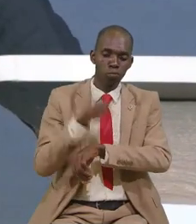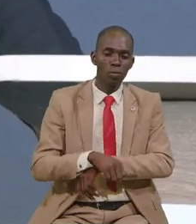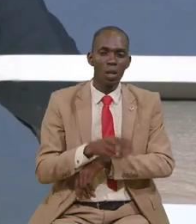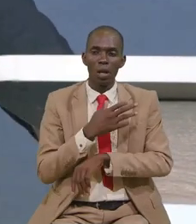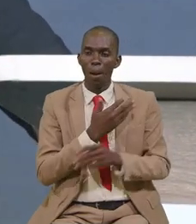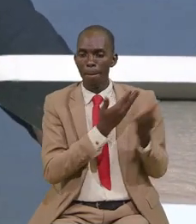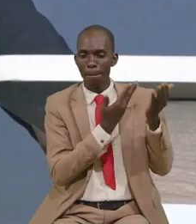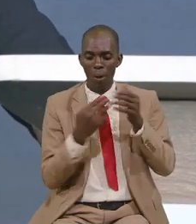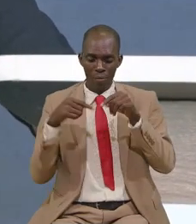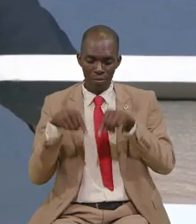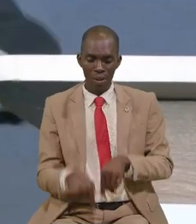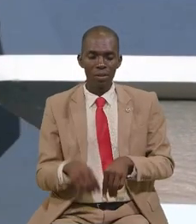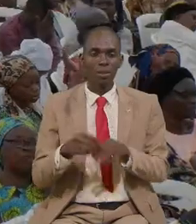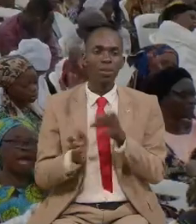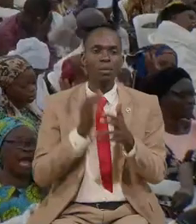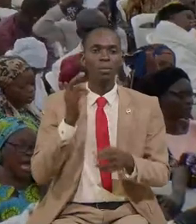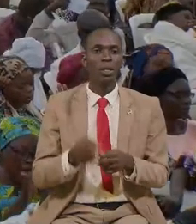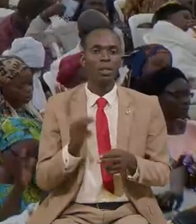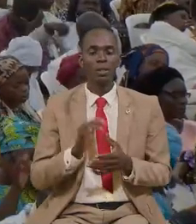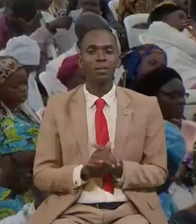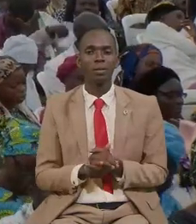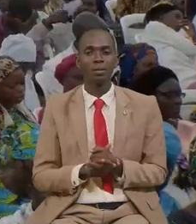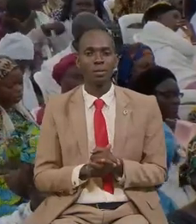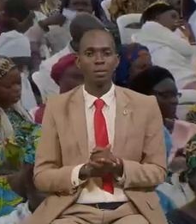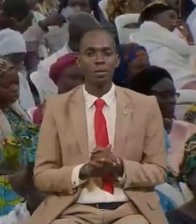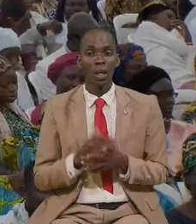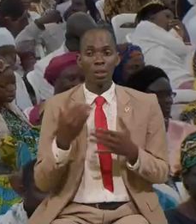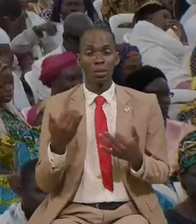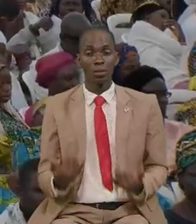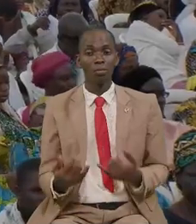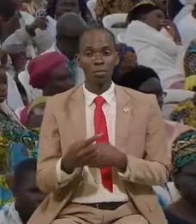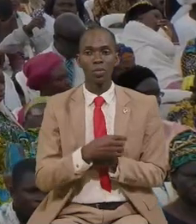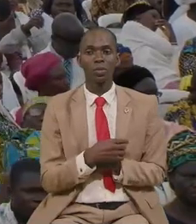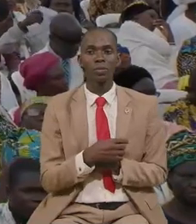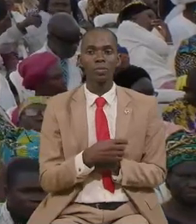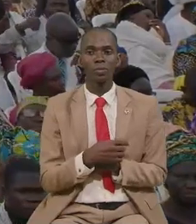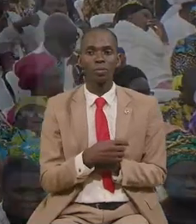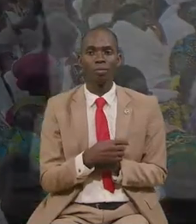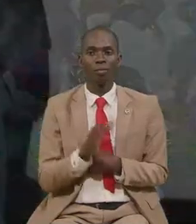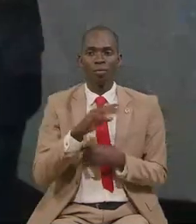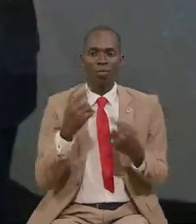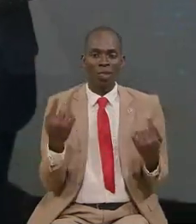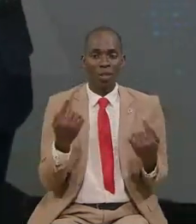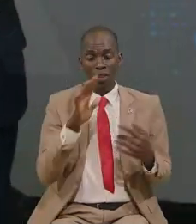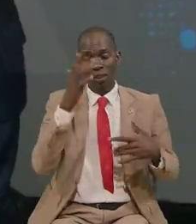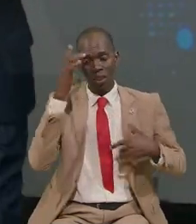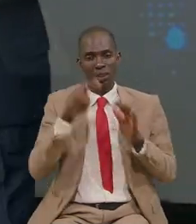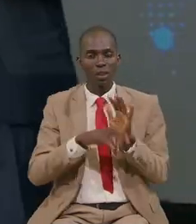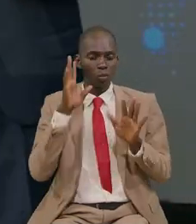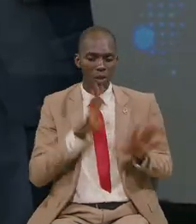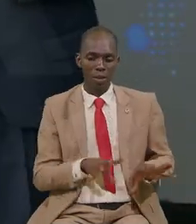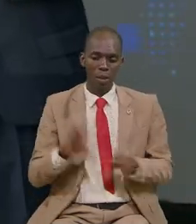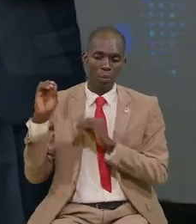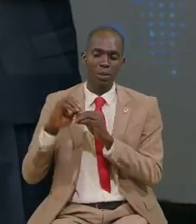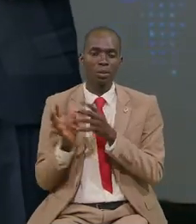in Jesus' name. Tonight, today, your sickness will depart.